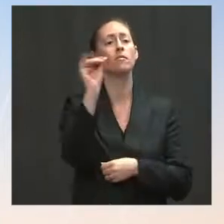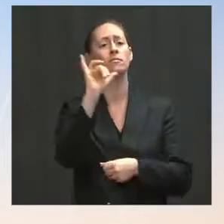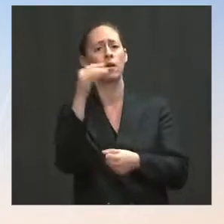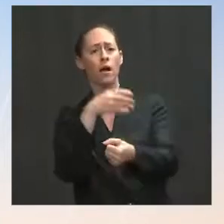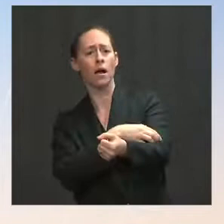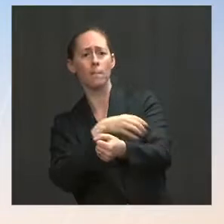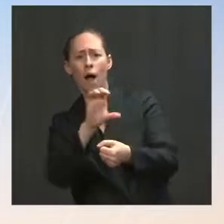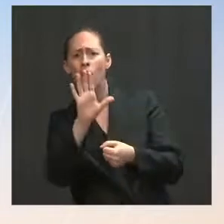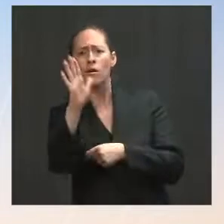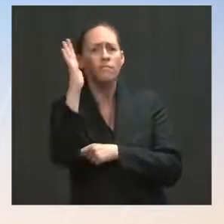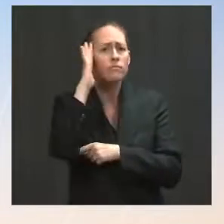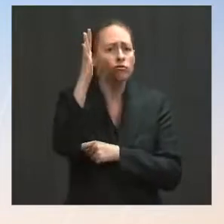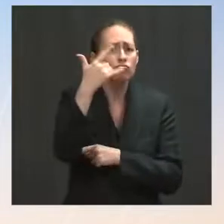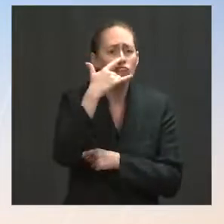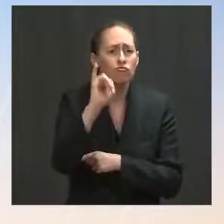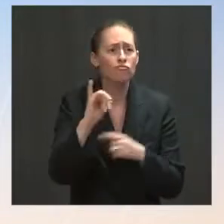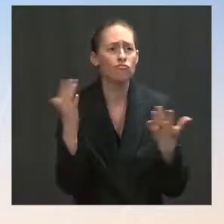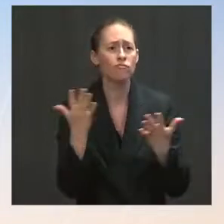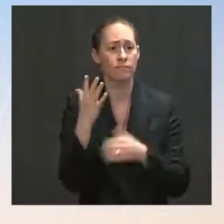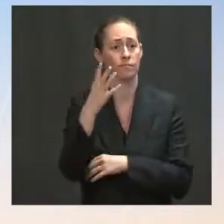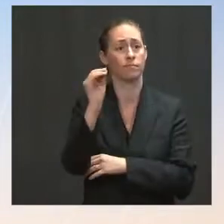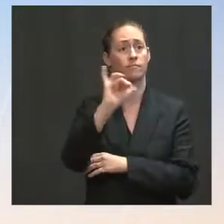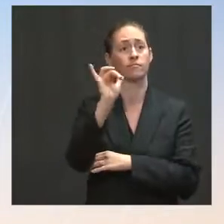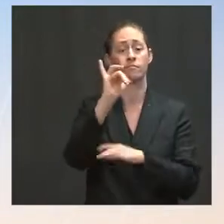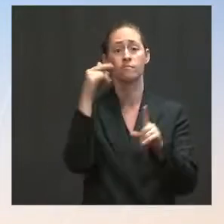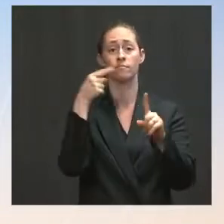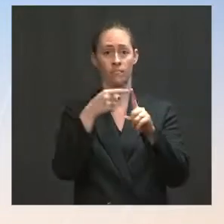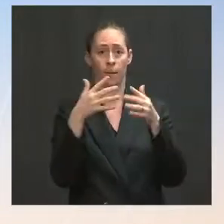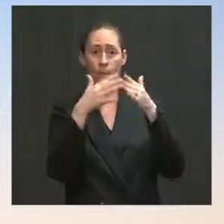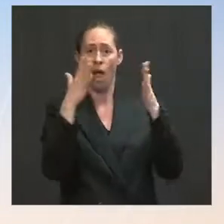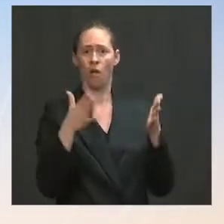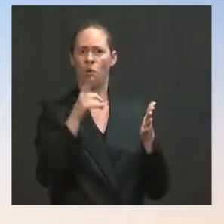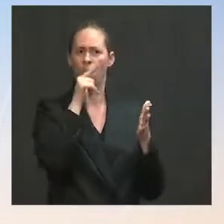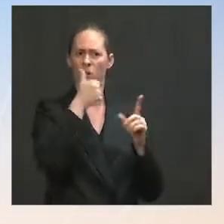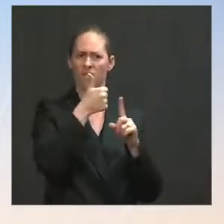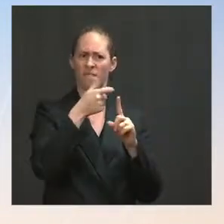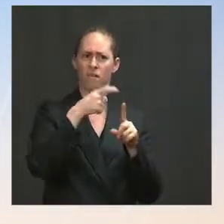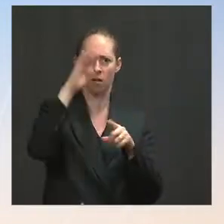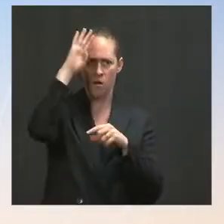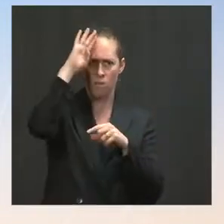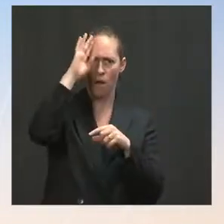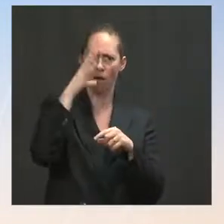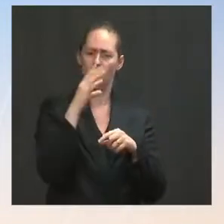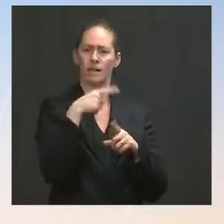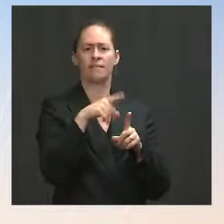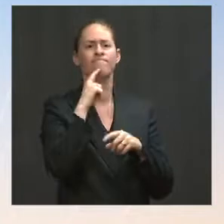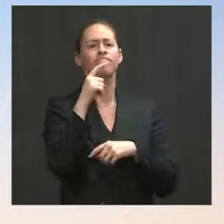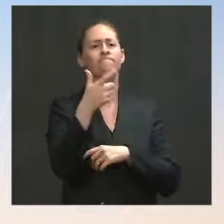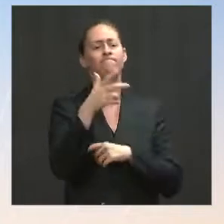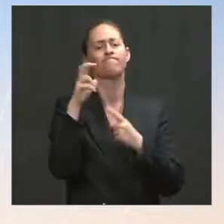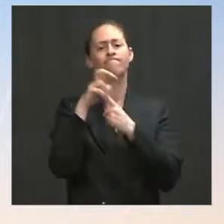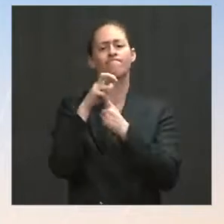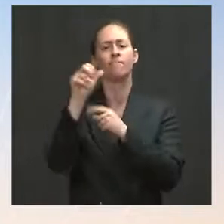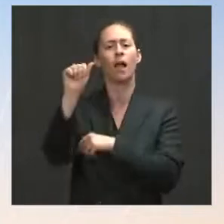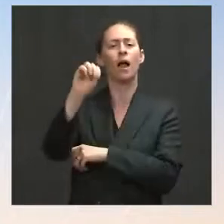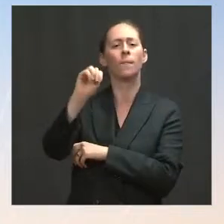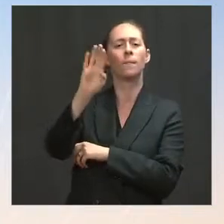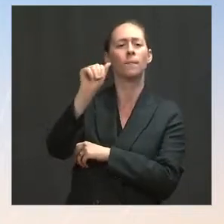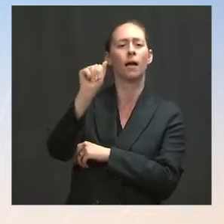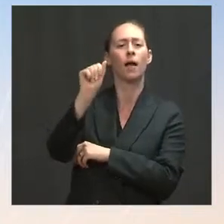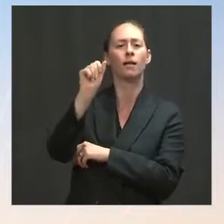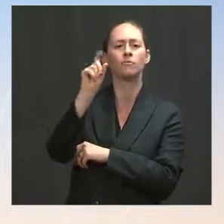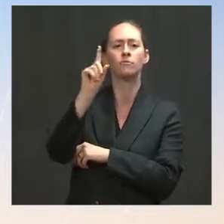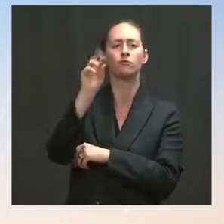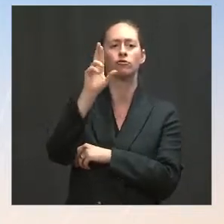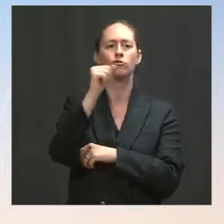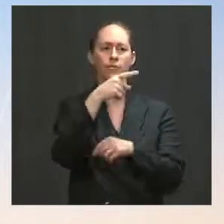Second, Americans, especially Cuban Americans, are the best ambassadors for freedom and prosperity in Cuba. I don't have anything to predict